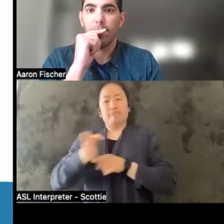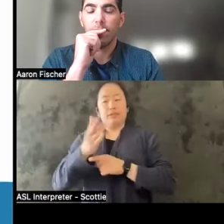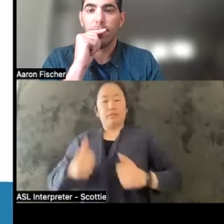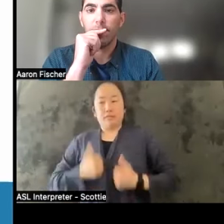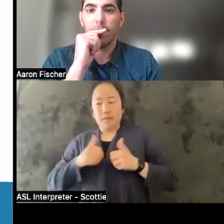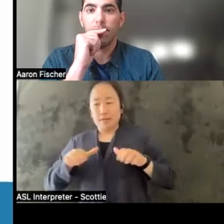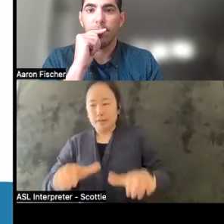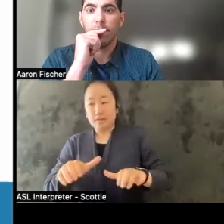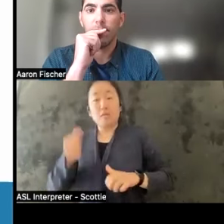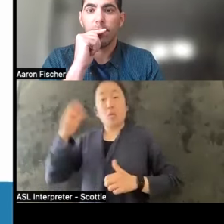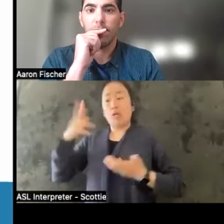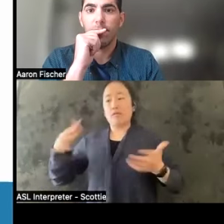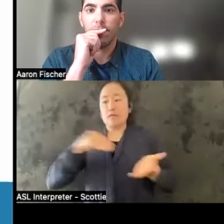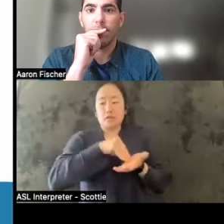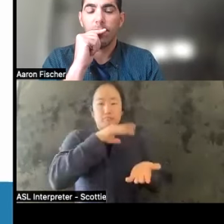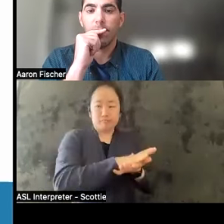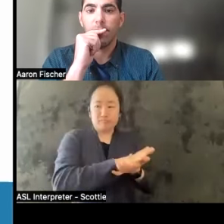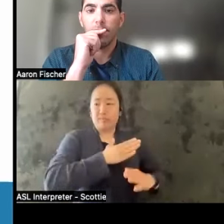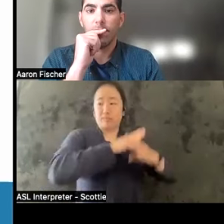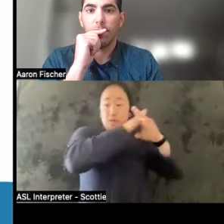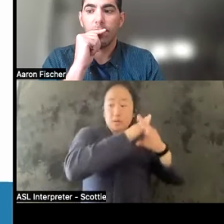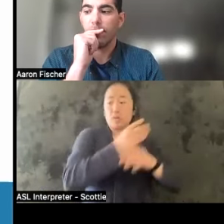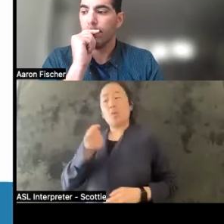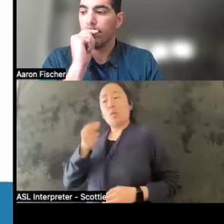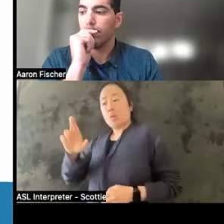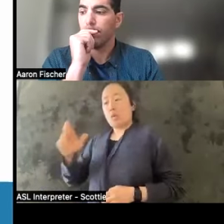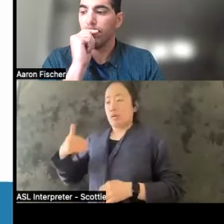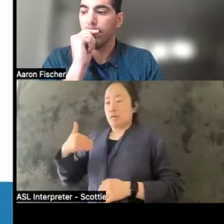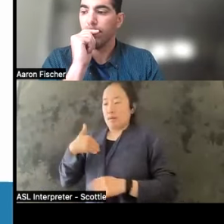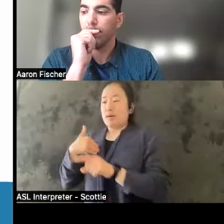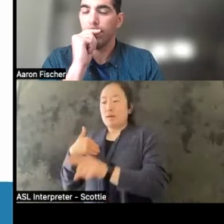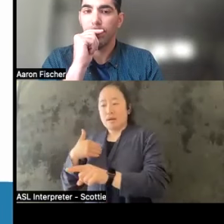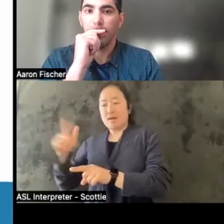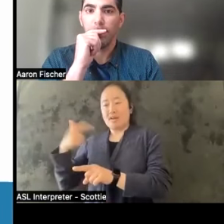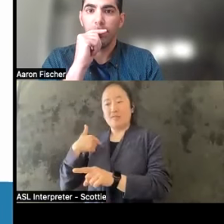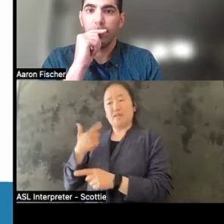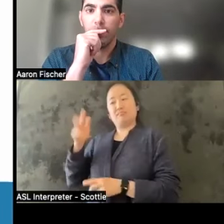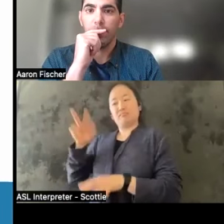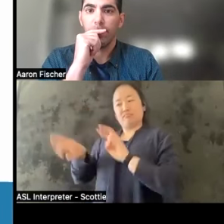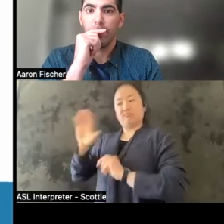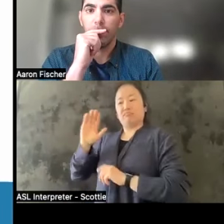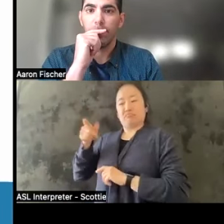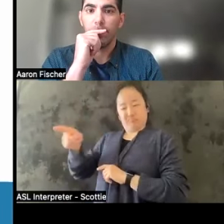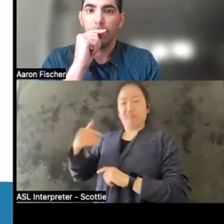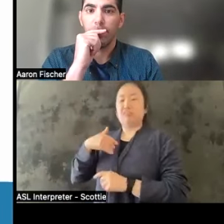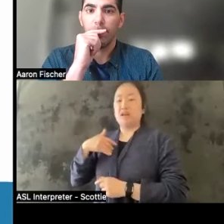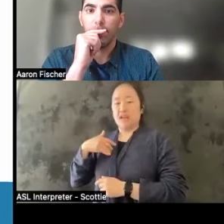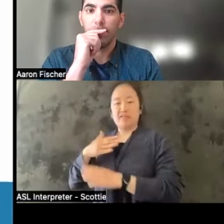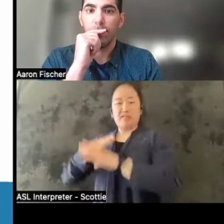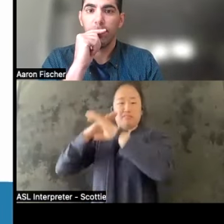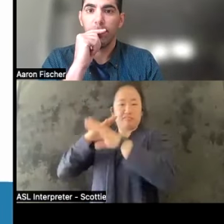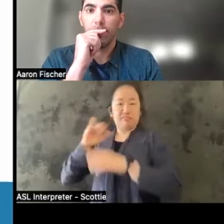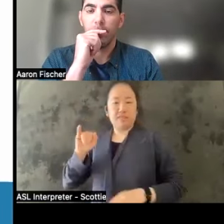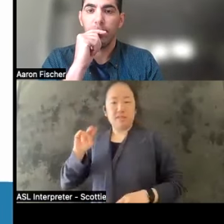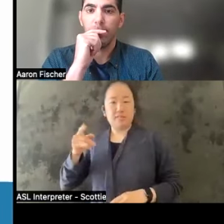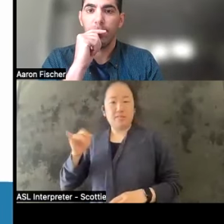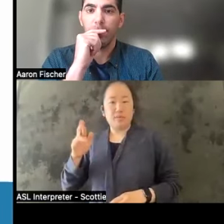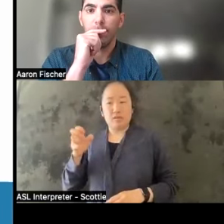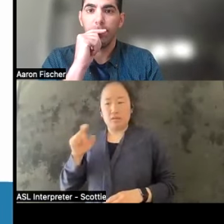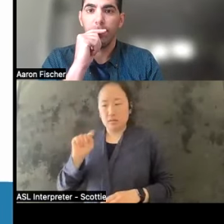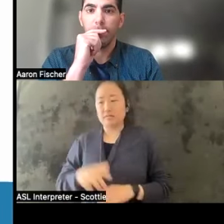The definition under the Social Security disability insurance is the inability to do any substantial